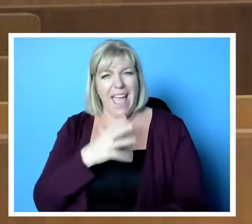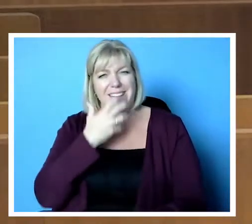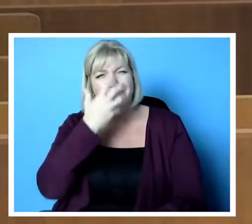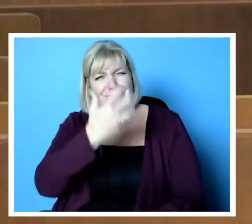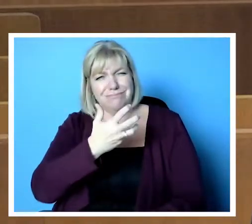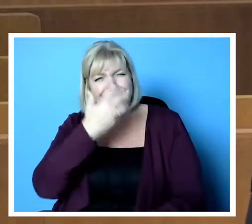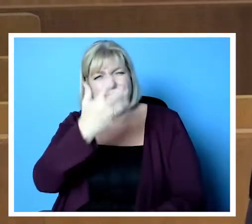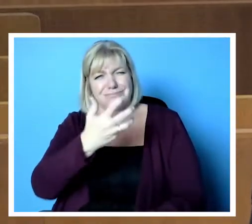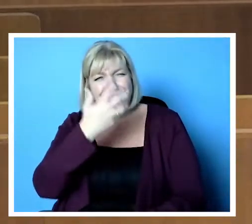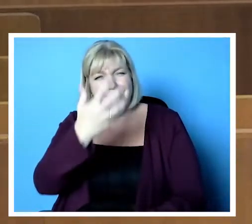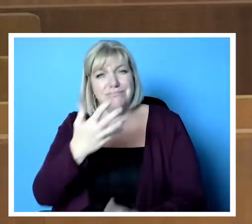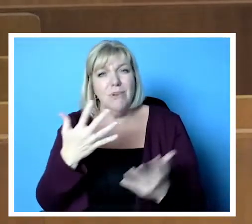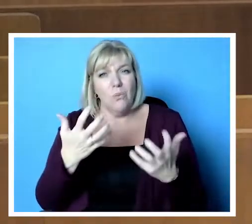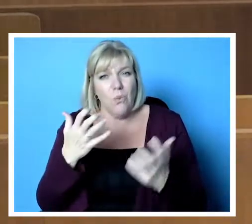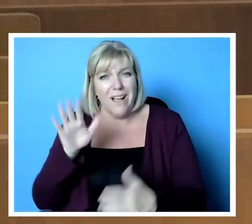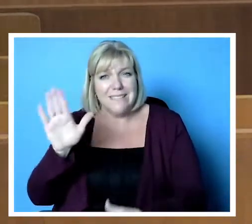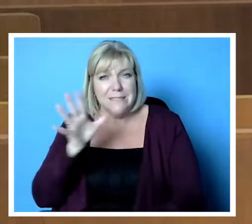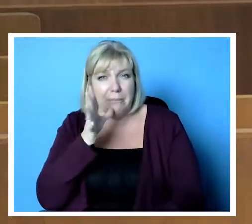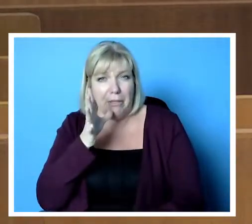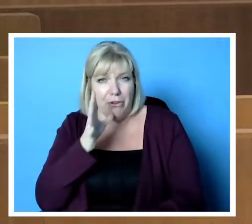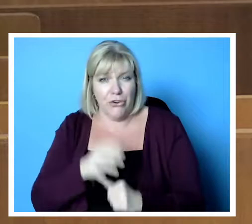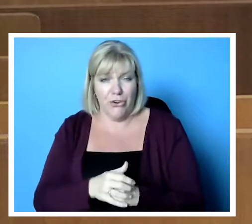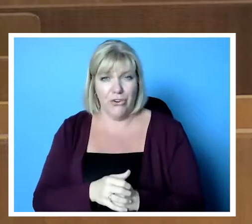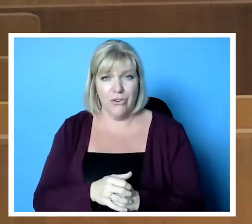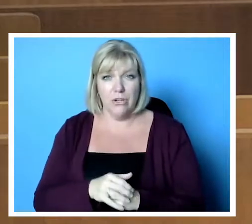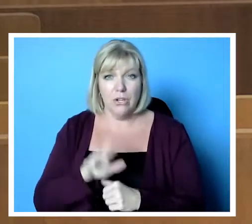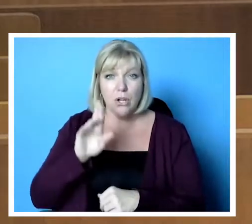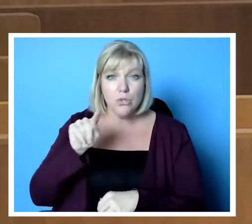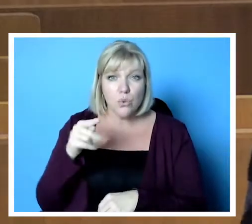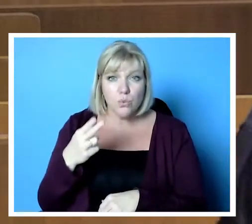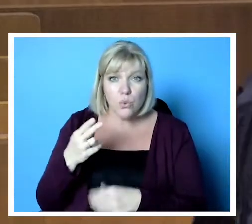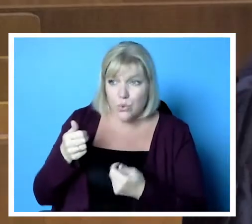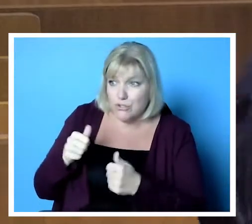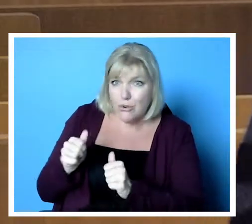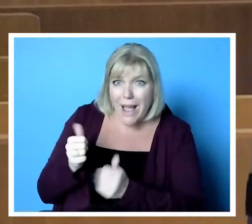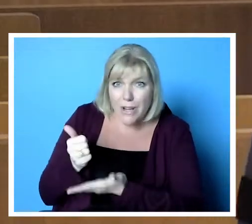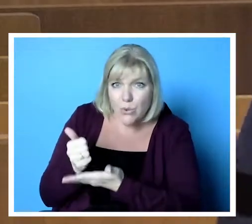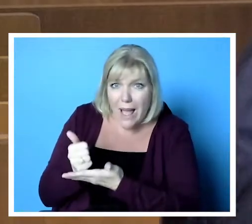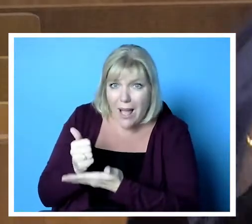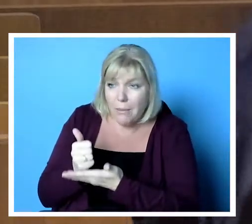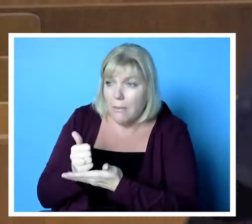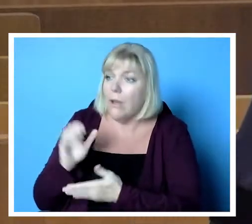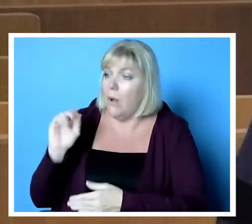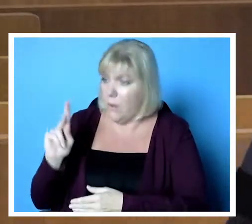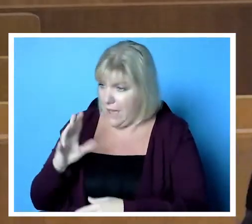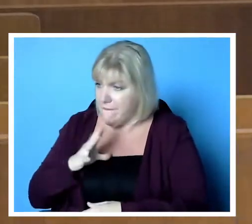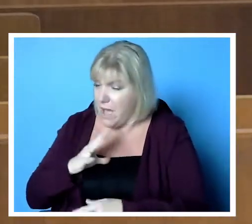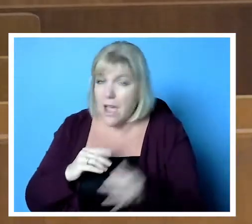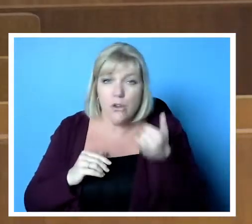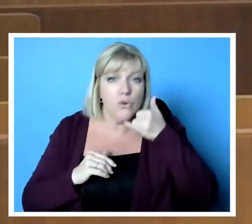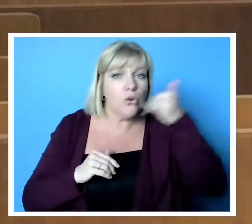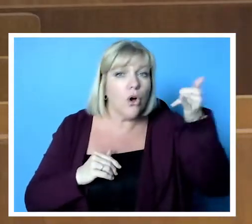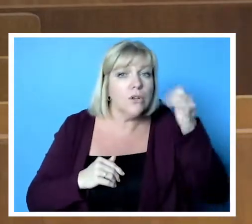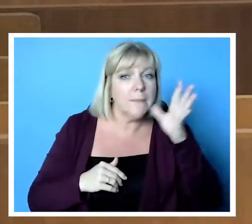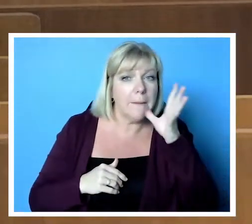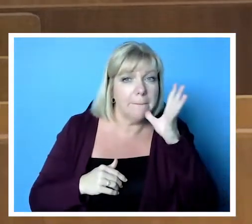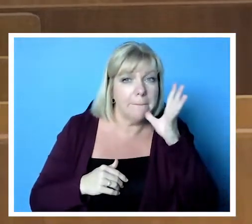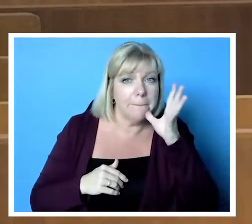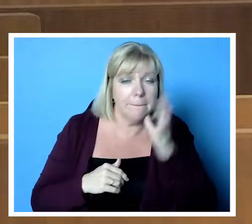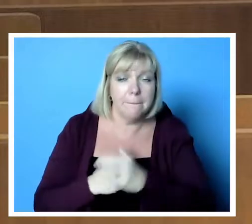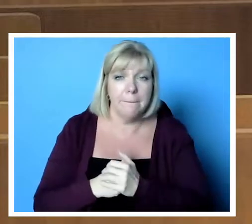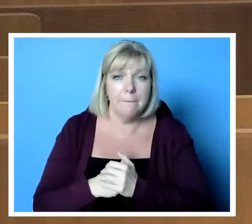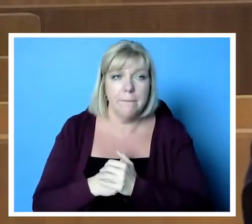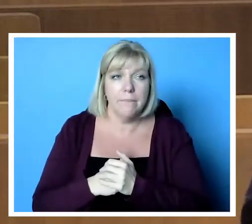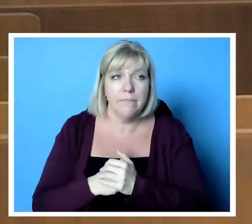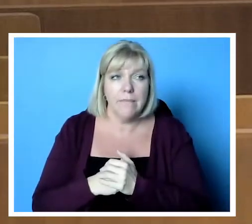mother. And in an attempt to help him, Ruth gets the information and she calls the mother. And